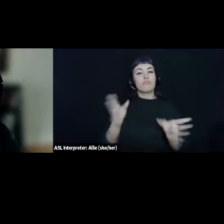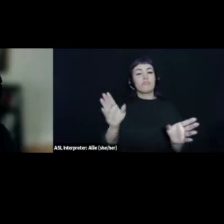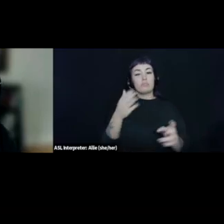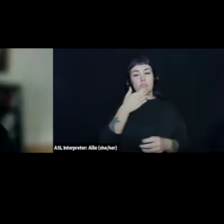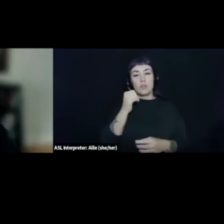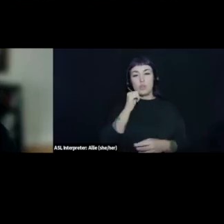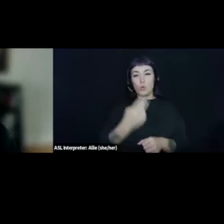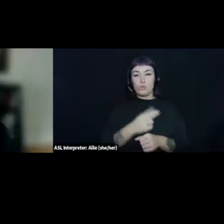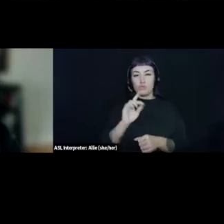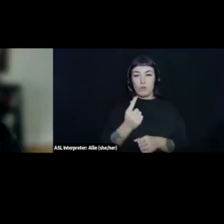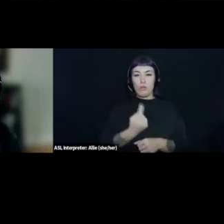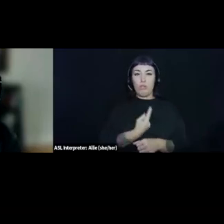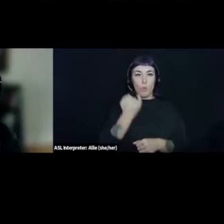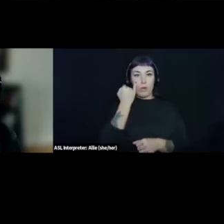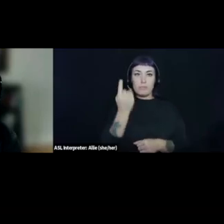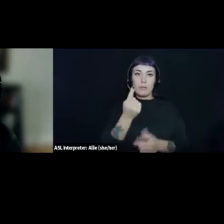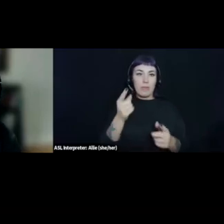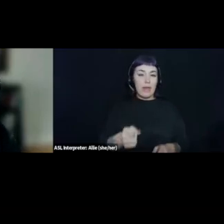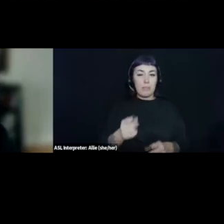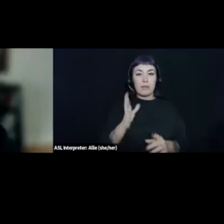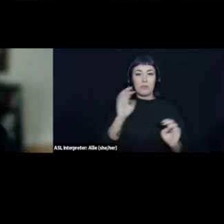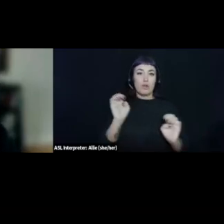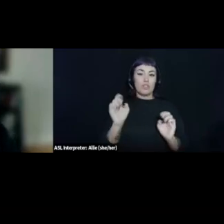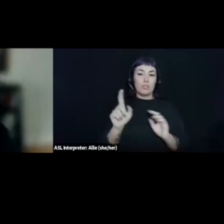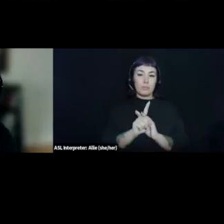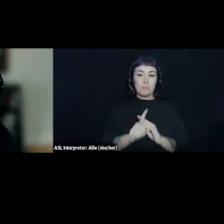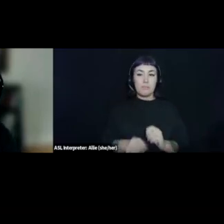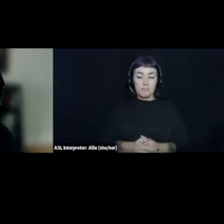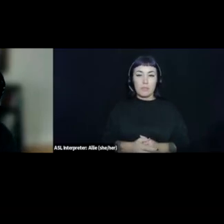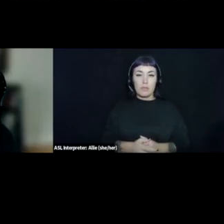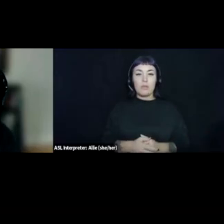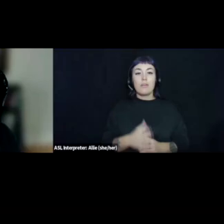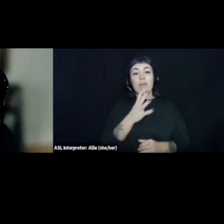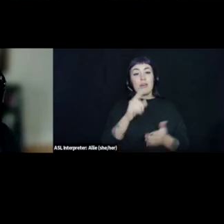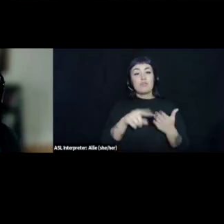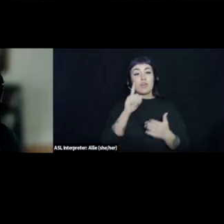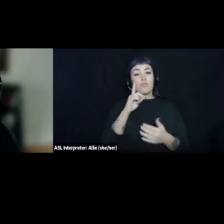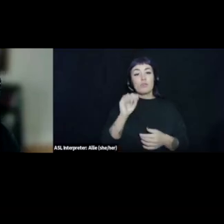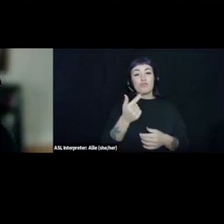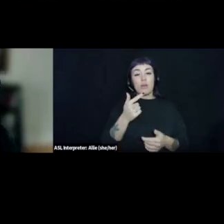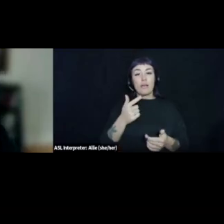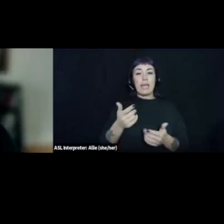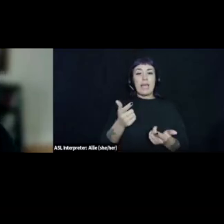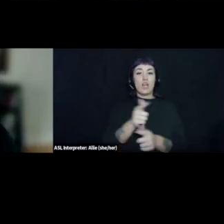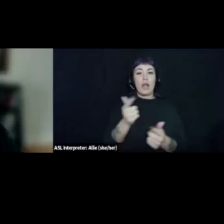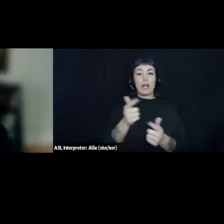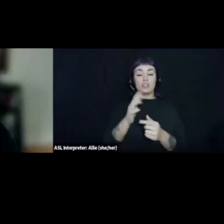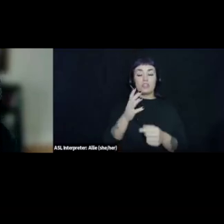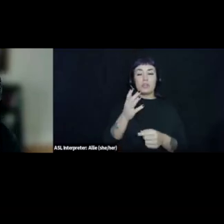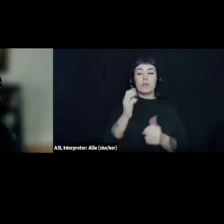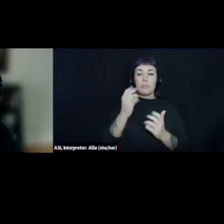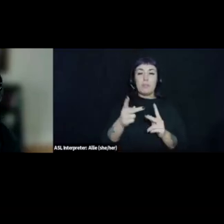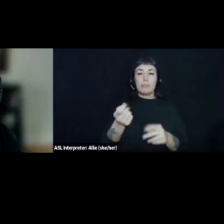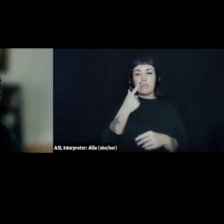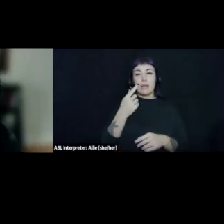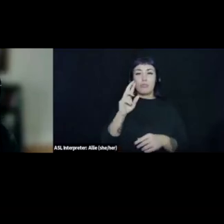to not use alone in case something happens and there's an emergency. And check for drug interactions. So a lot of us probably take